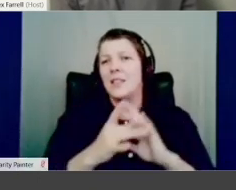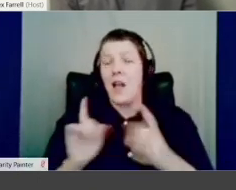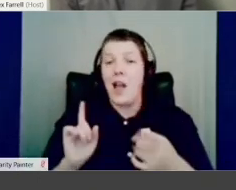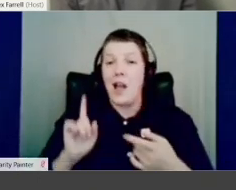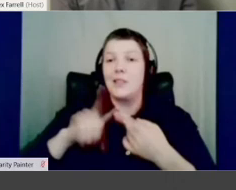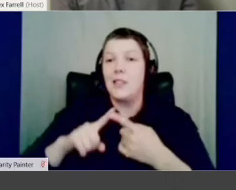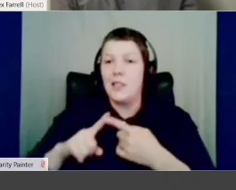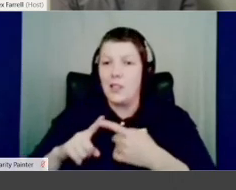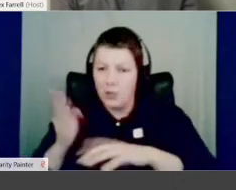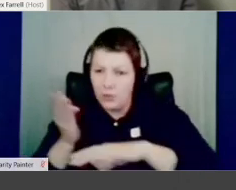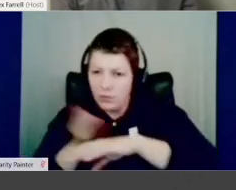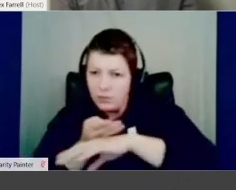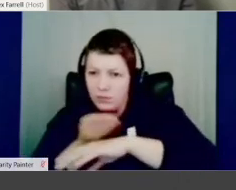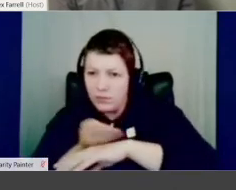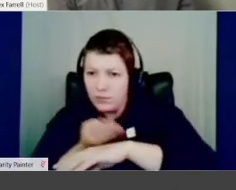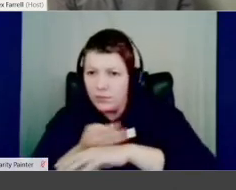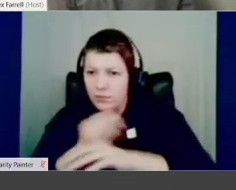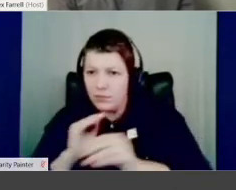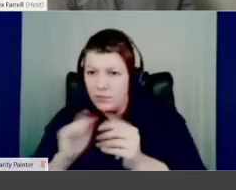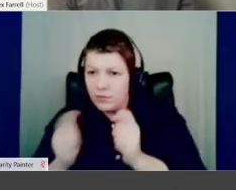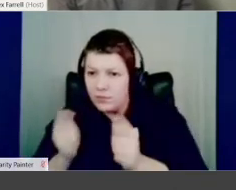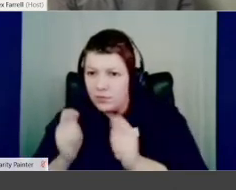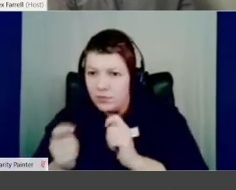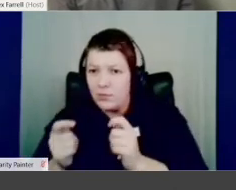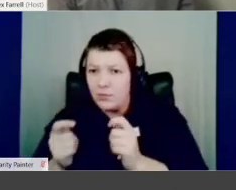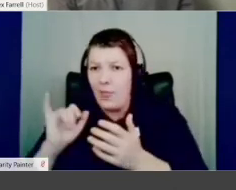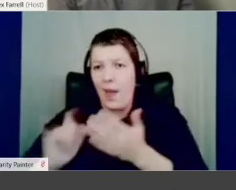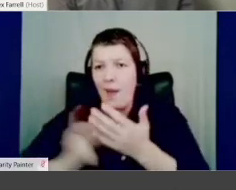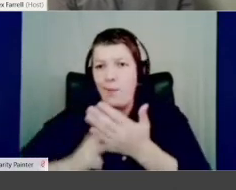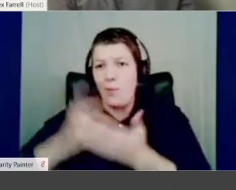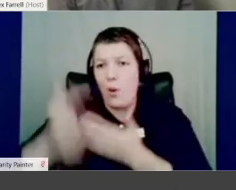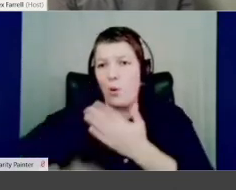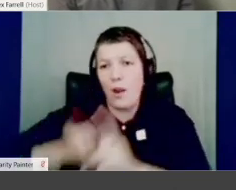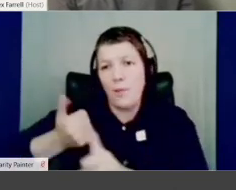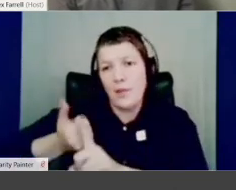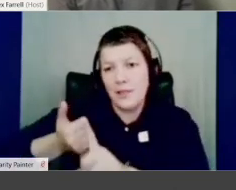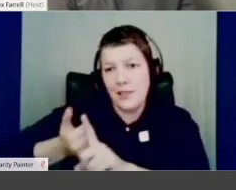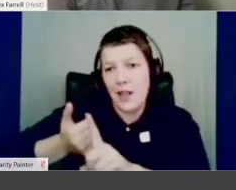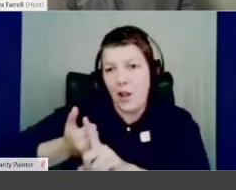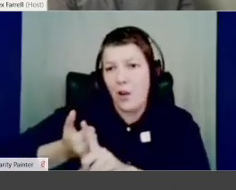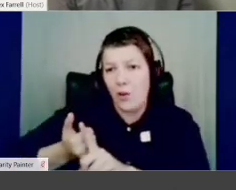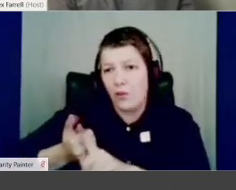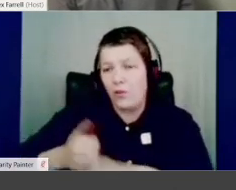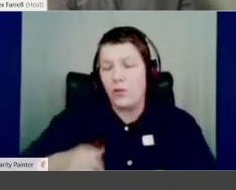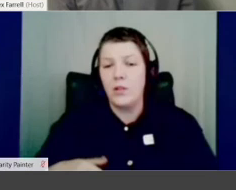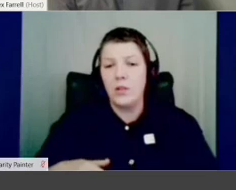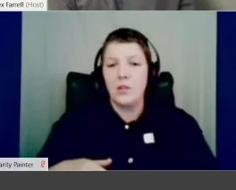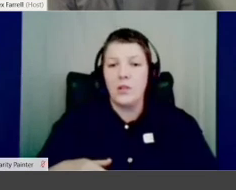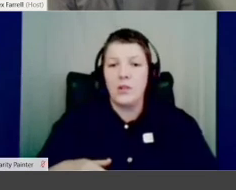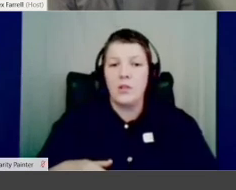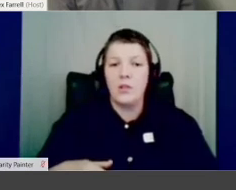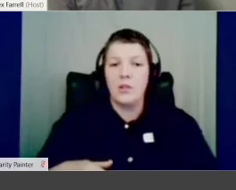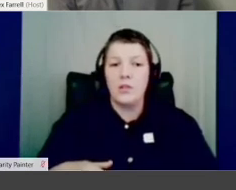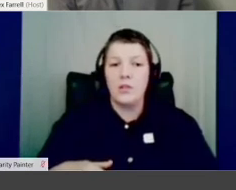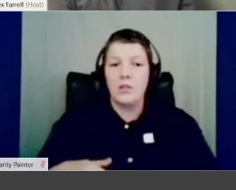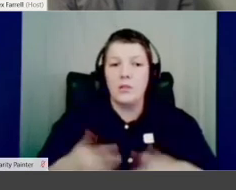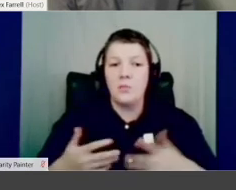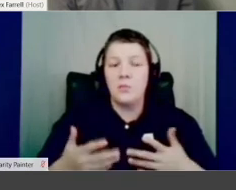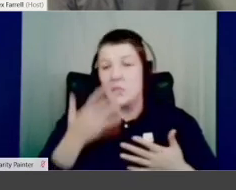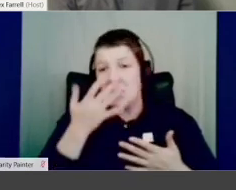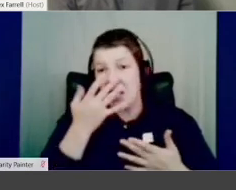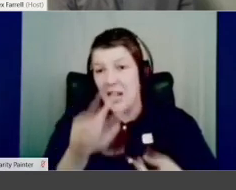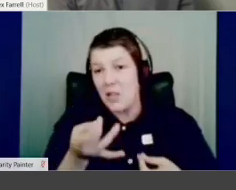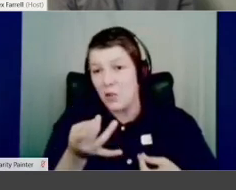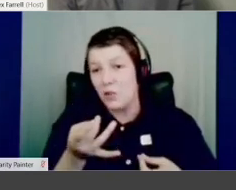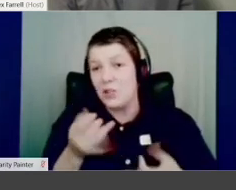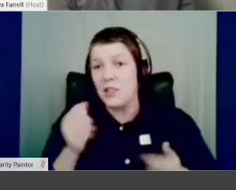internally. Gotcha. And so, and it's interesting because it goes back and forth. But I